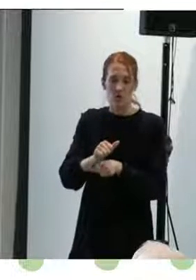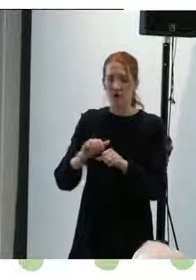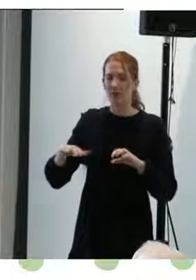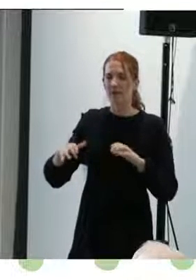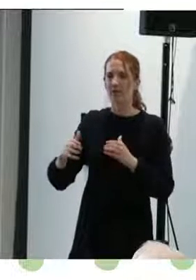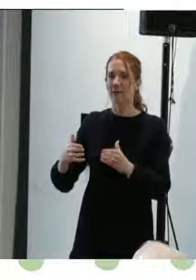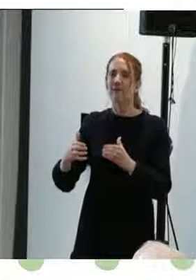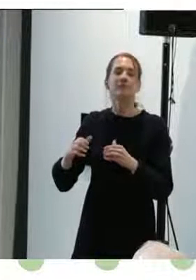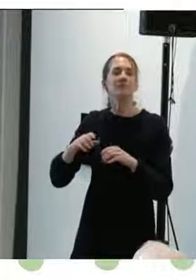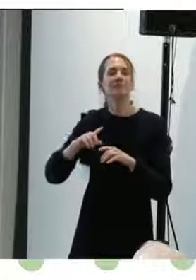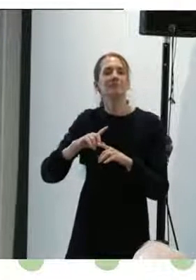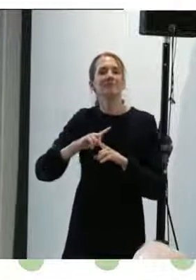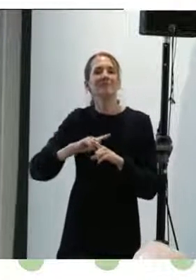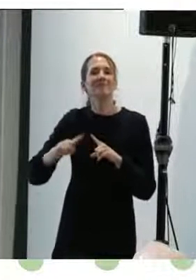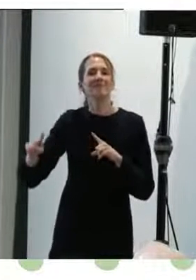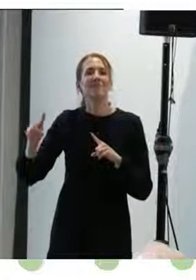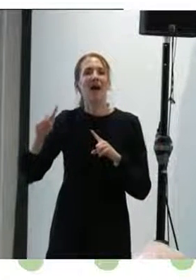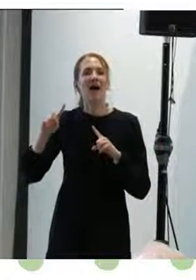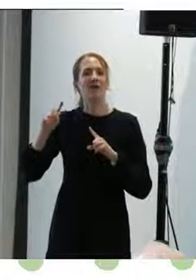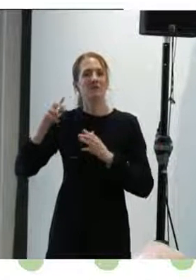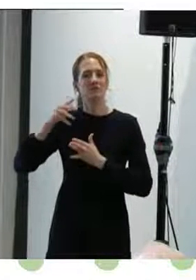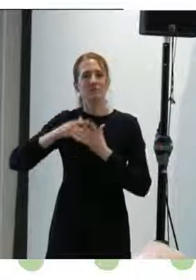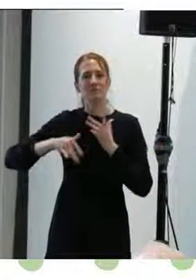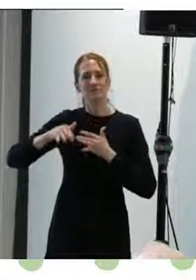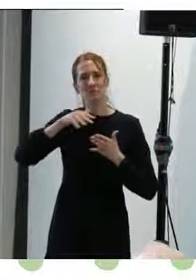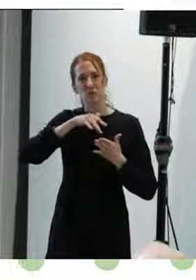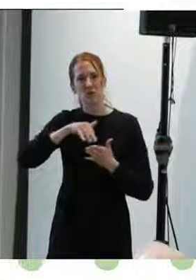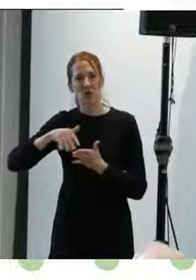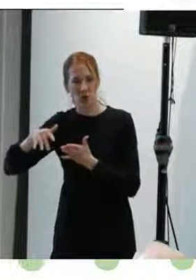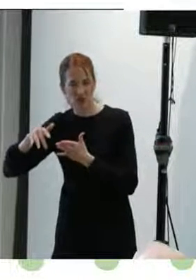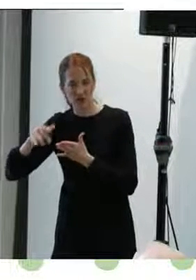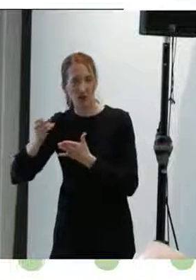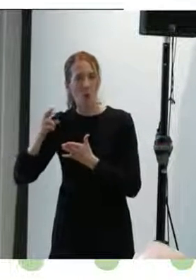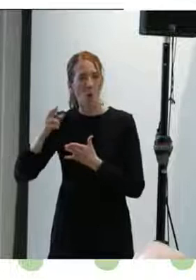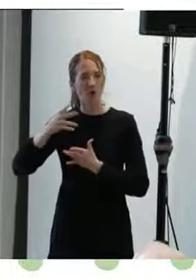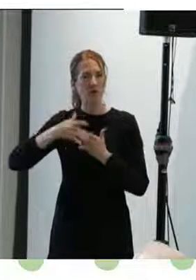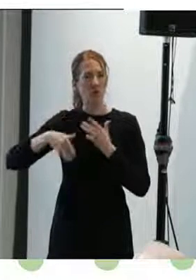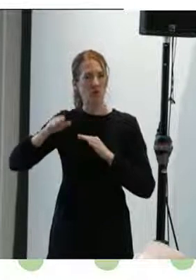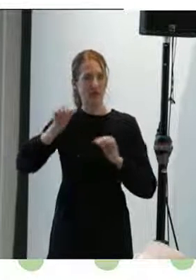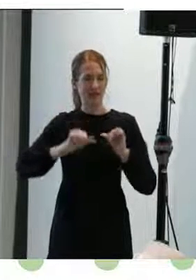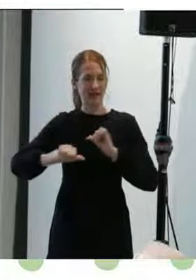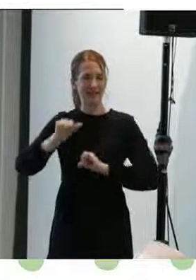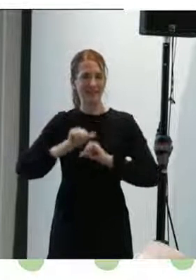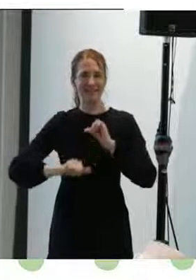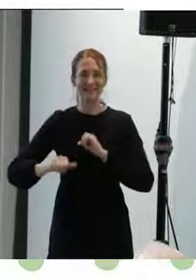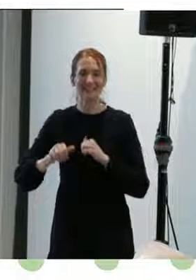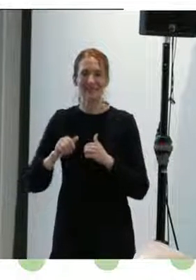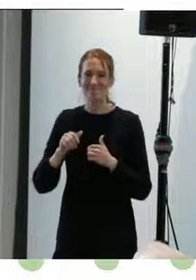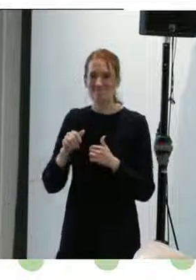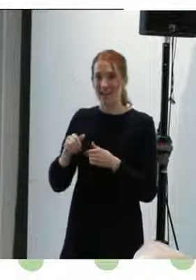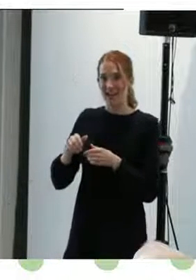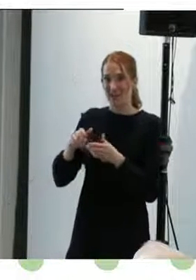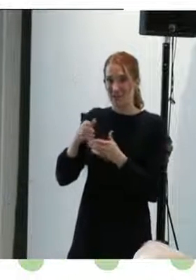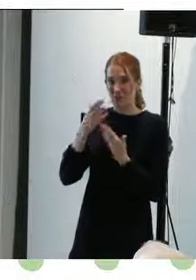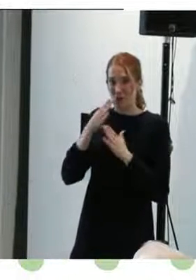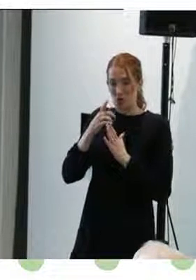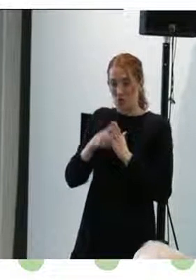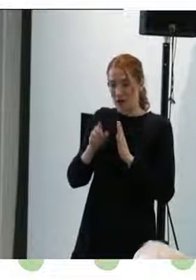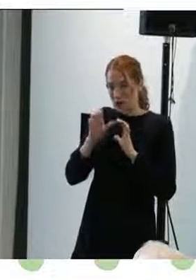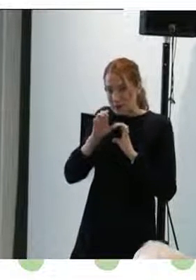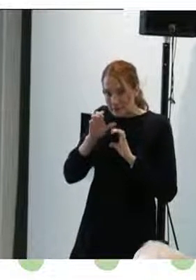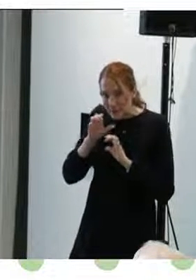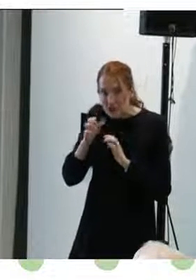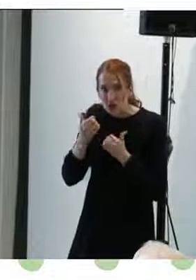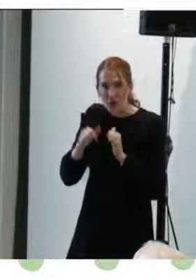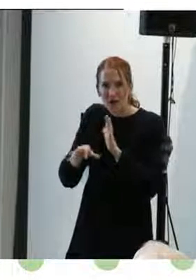But the thing about sociology or social sciences is that sometimes you don't know what you're looking for until halfway you're through the data collection. This